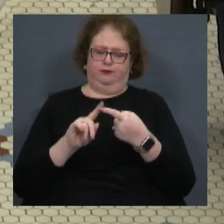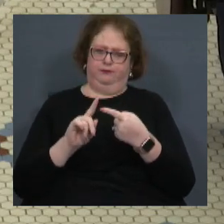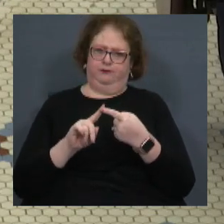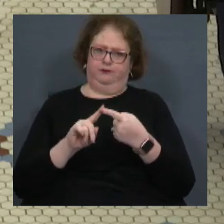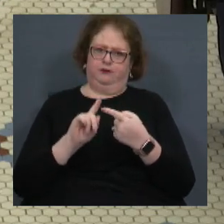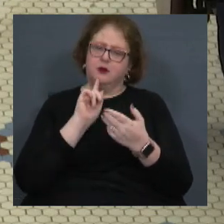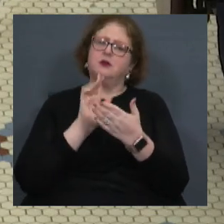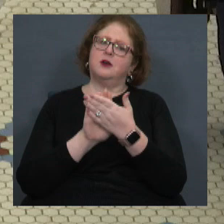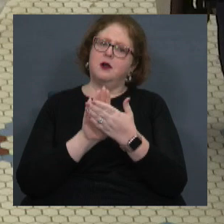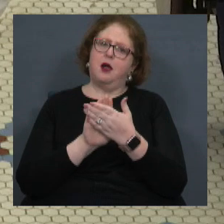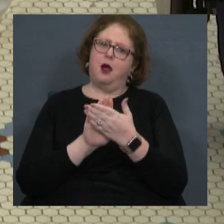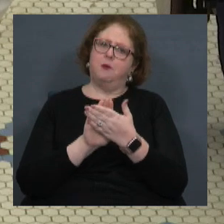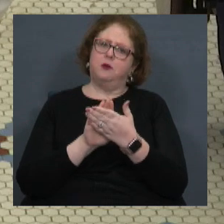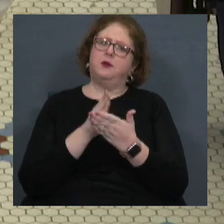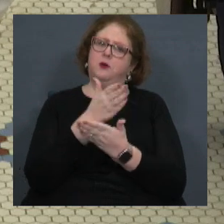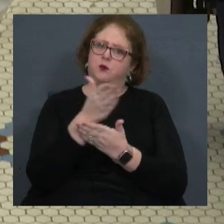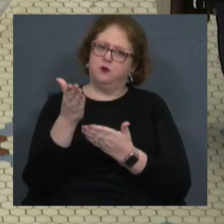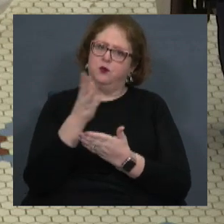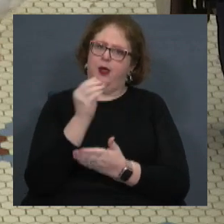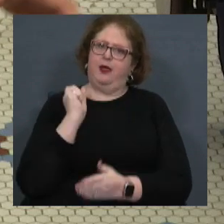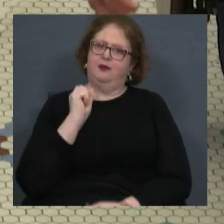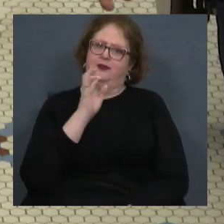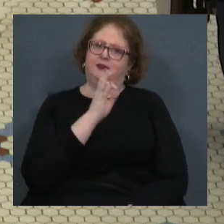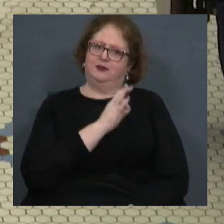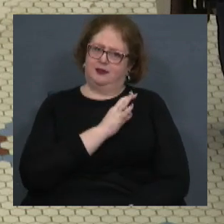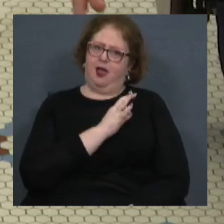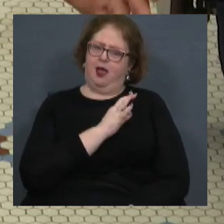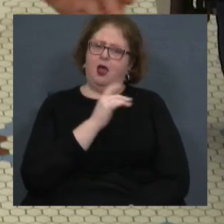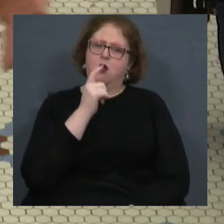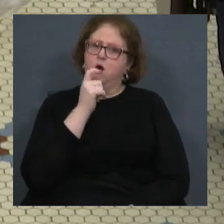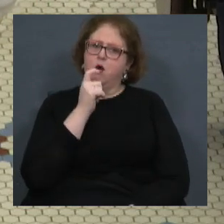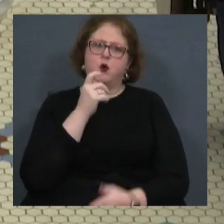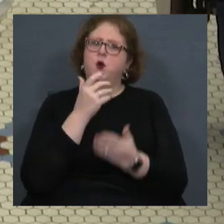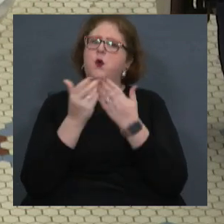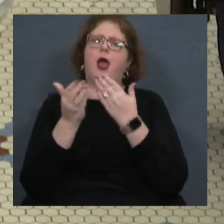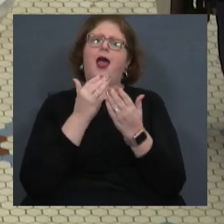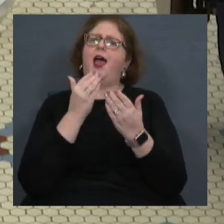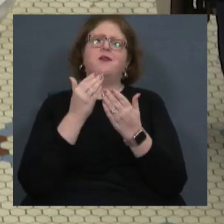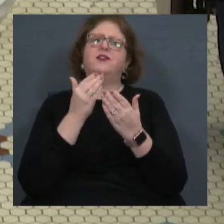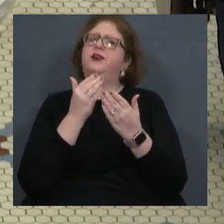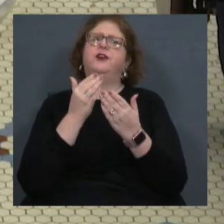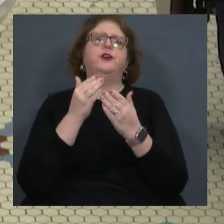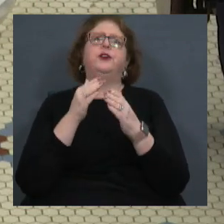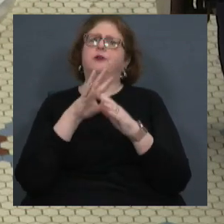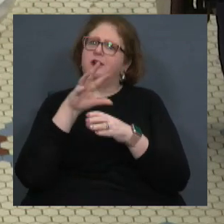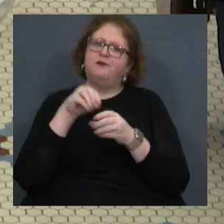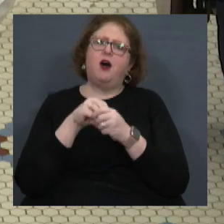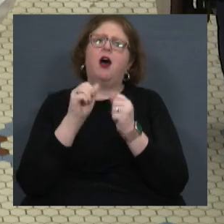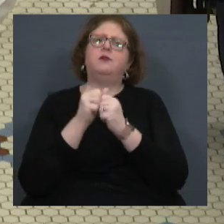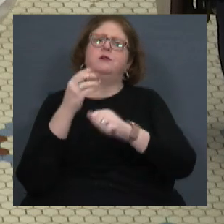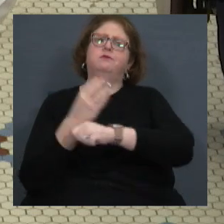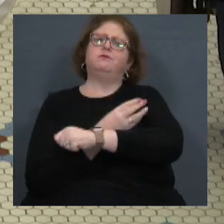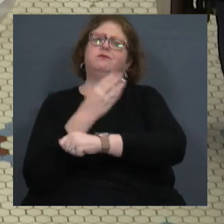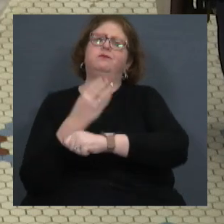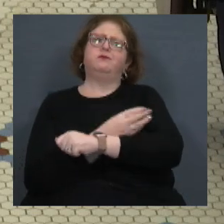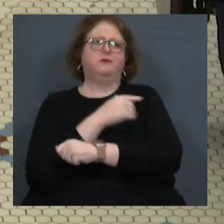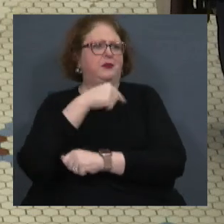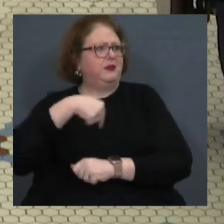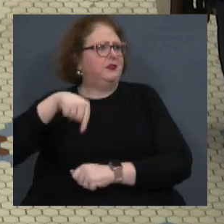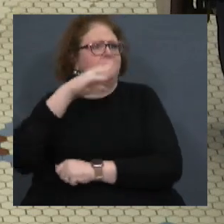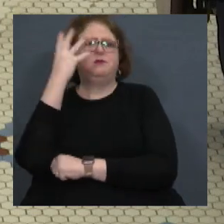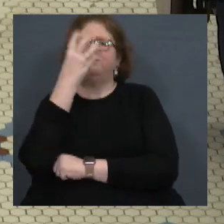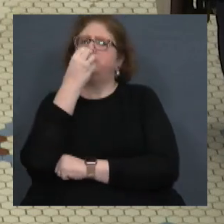staff and whoever was involved in the refurbishing of this beautiful boardroom. You know,